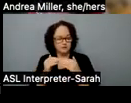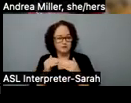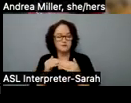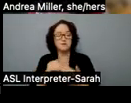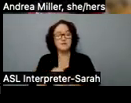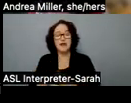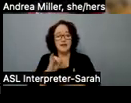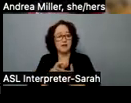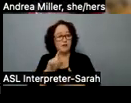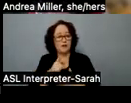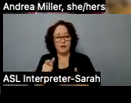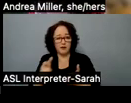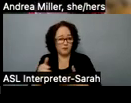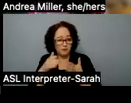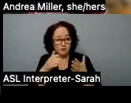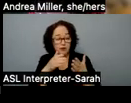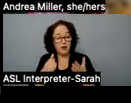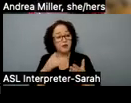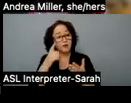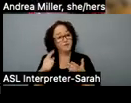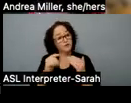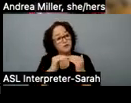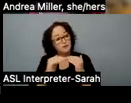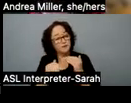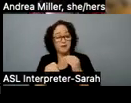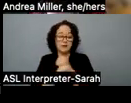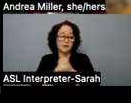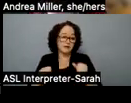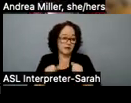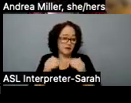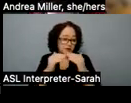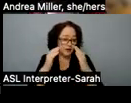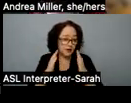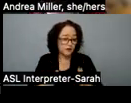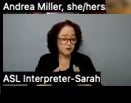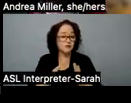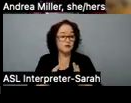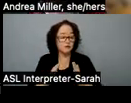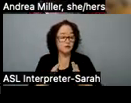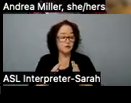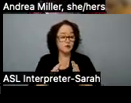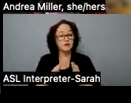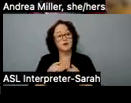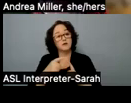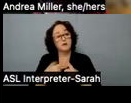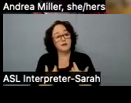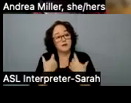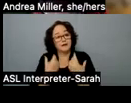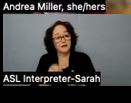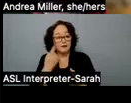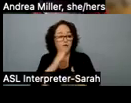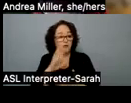pathway to stability, safe housing, and healing for all